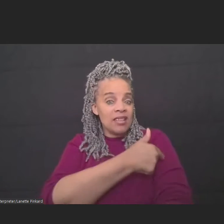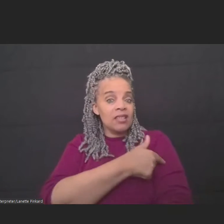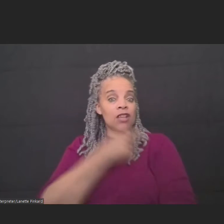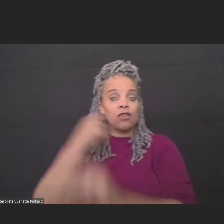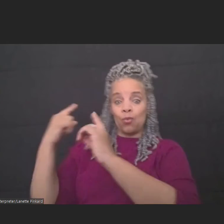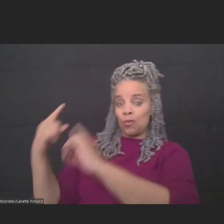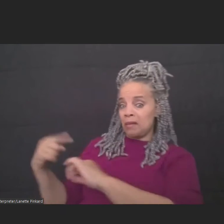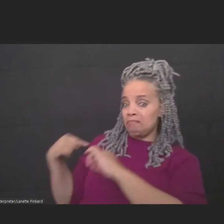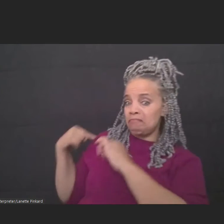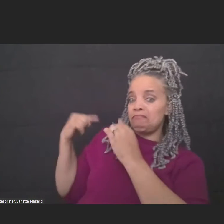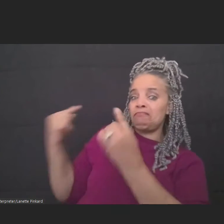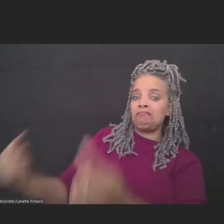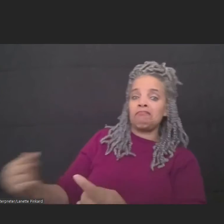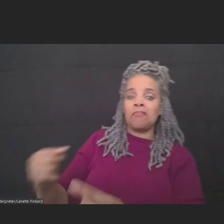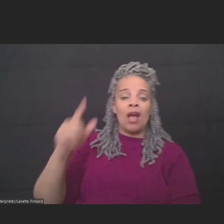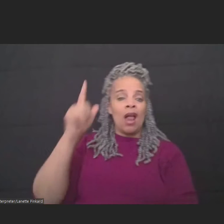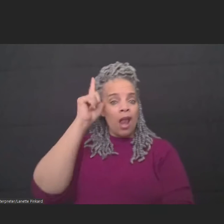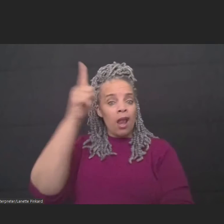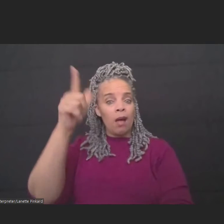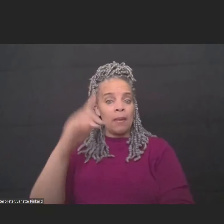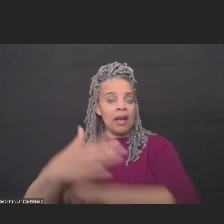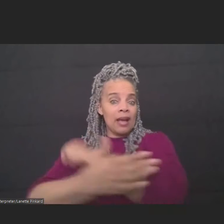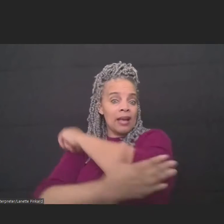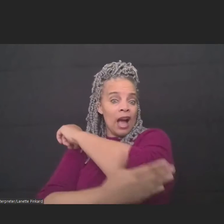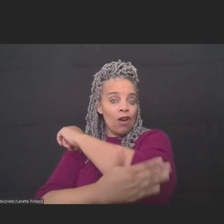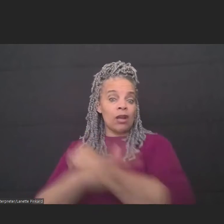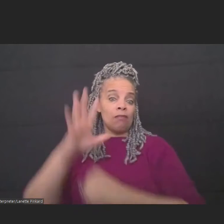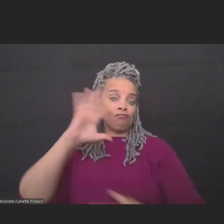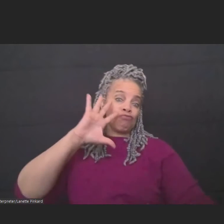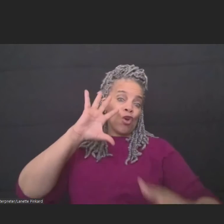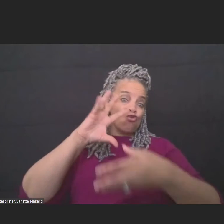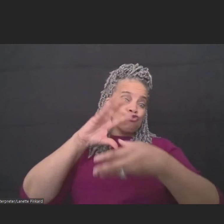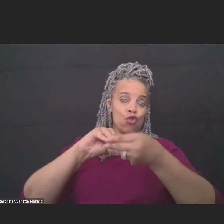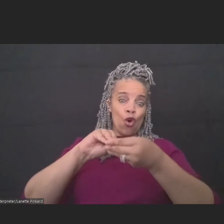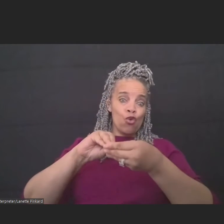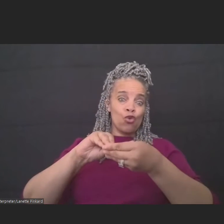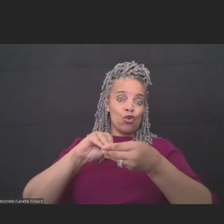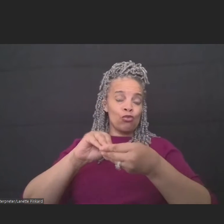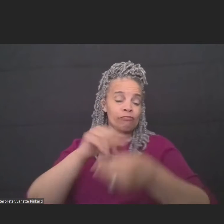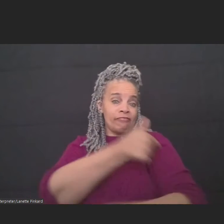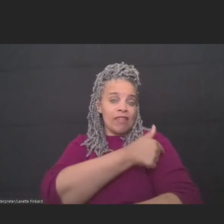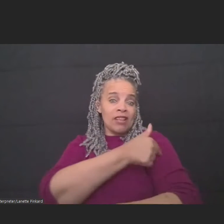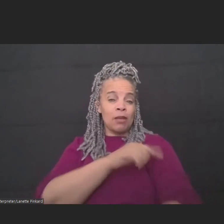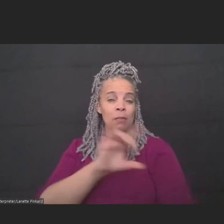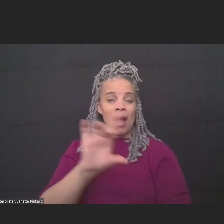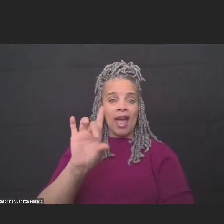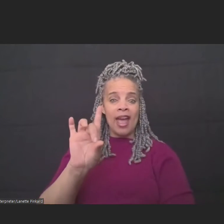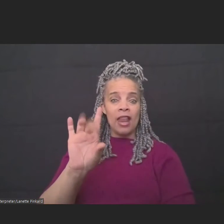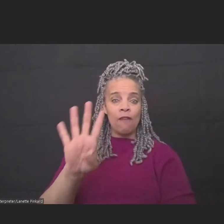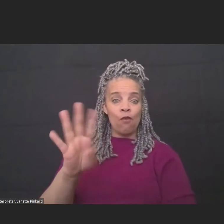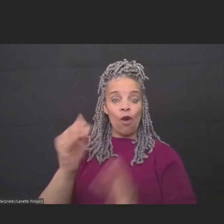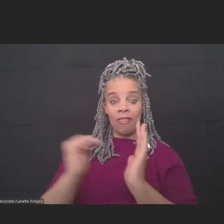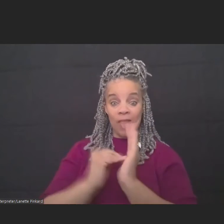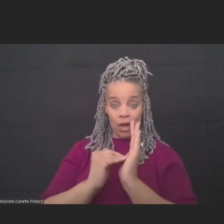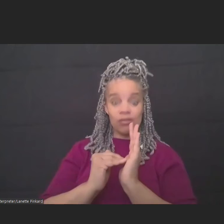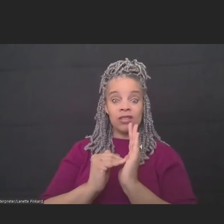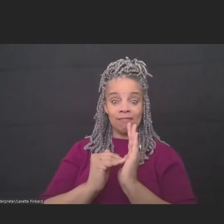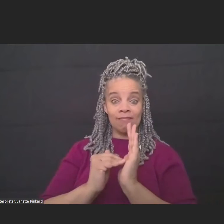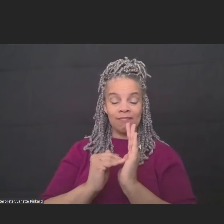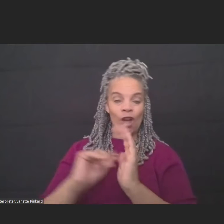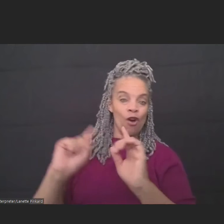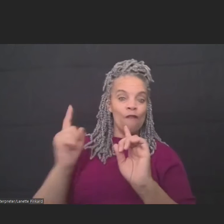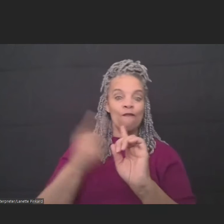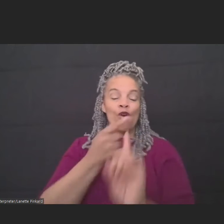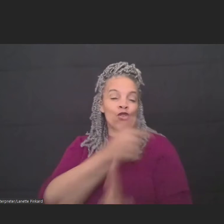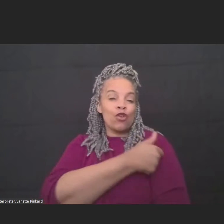Lubbock County. Total doses administered are around 84,000. First doses